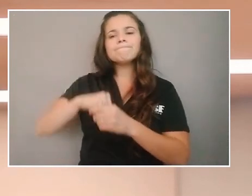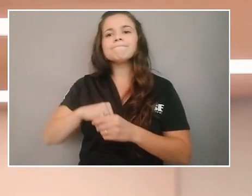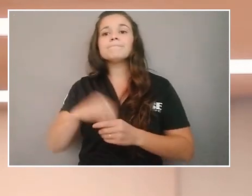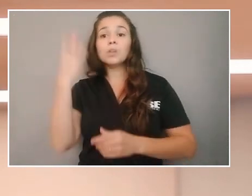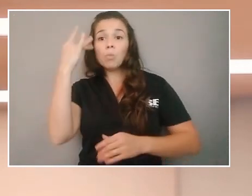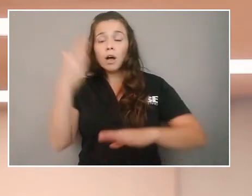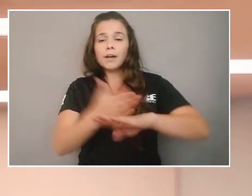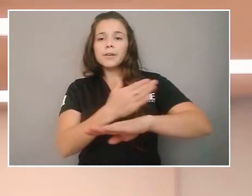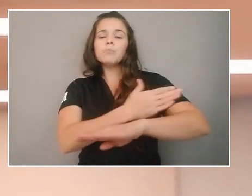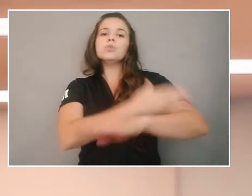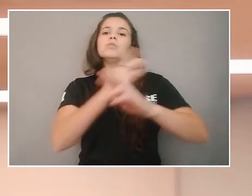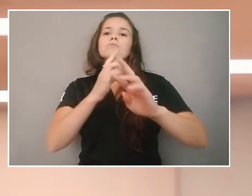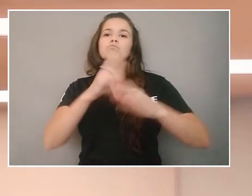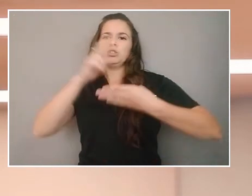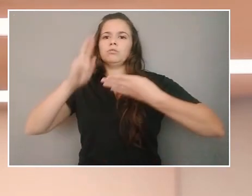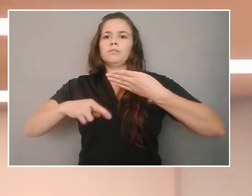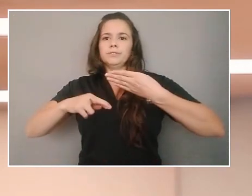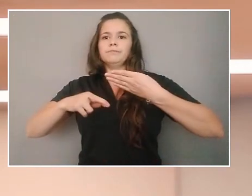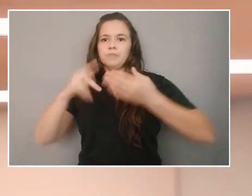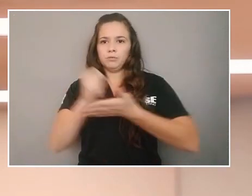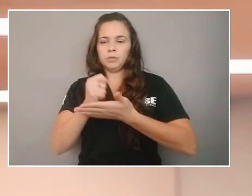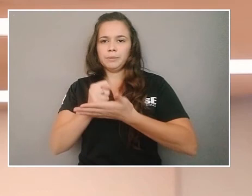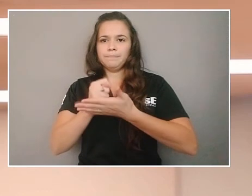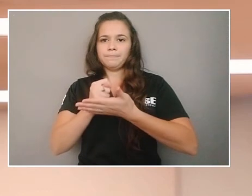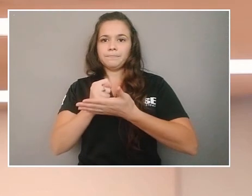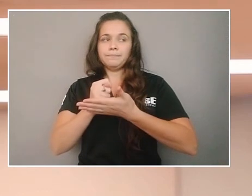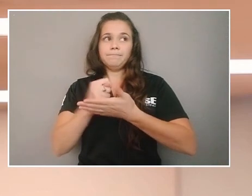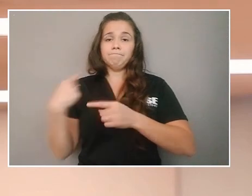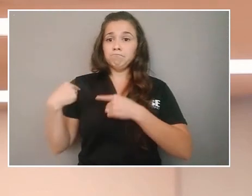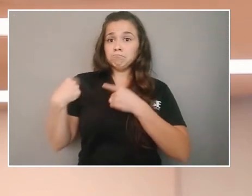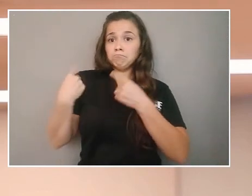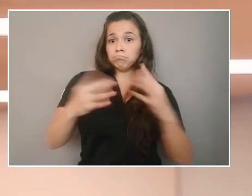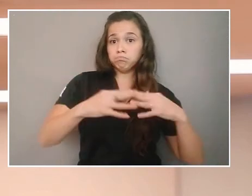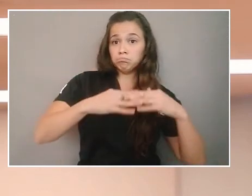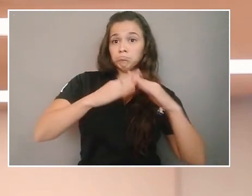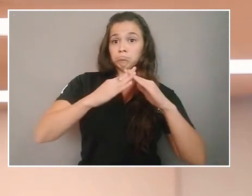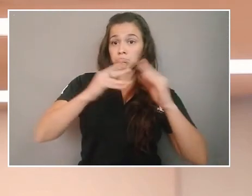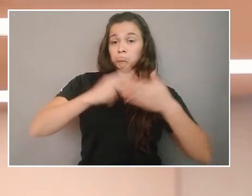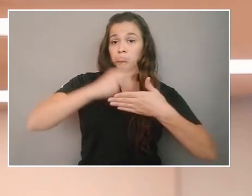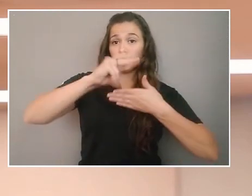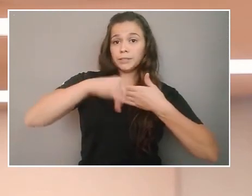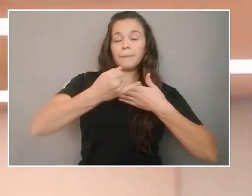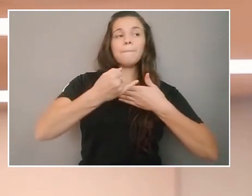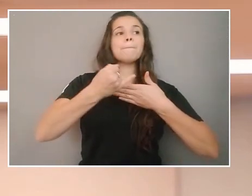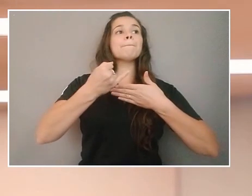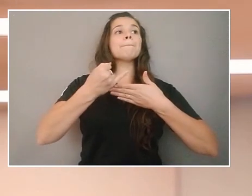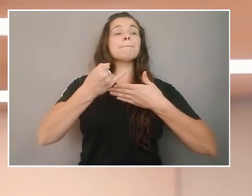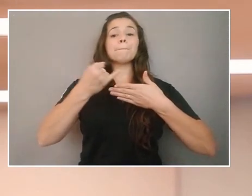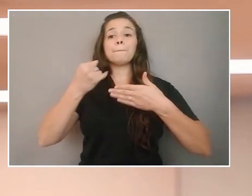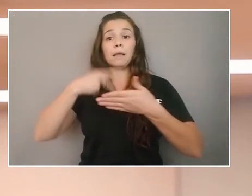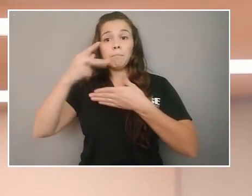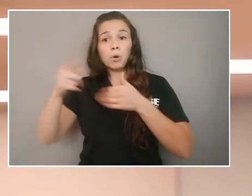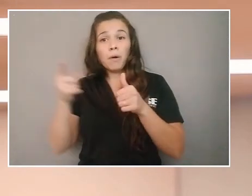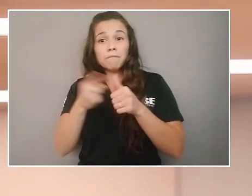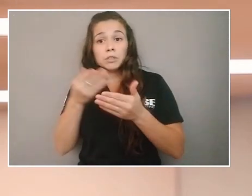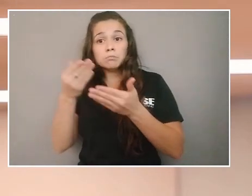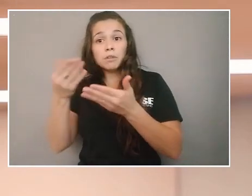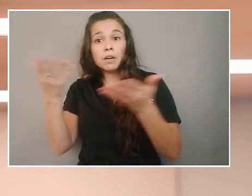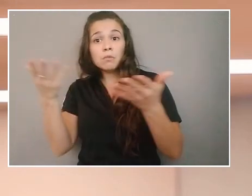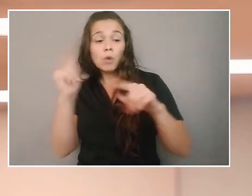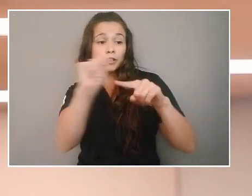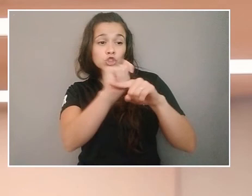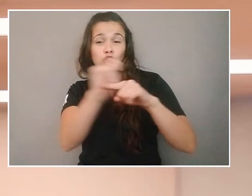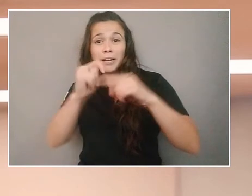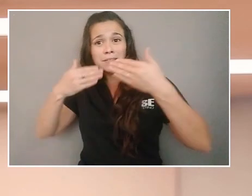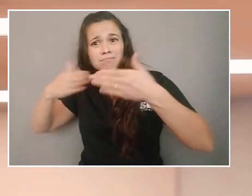treatment. Since its inception of this project, the program provided training to the community at large on